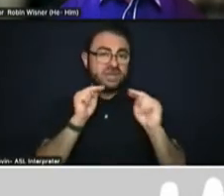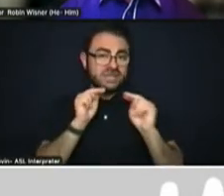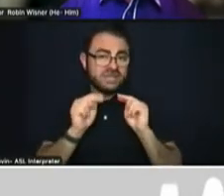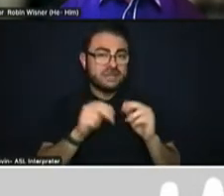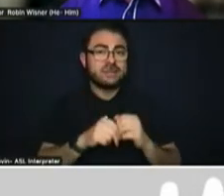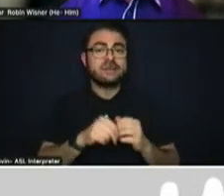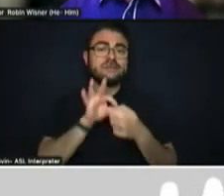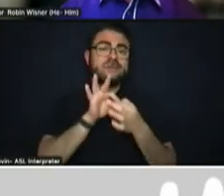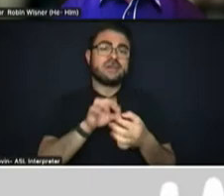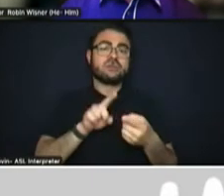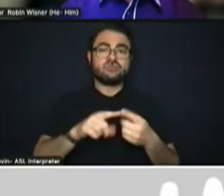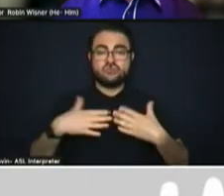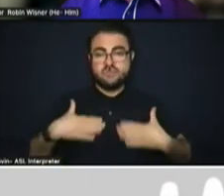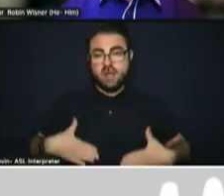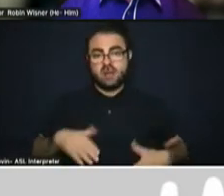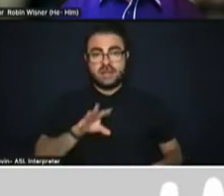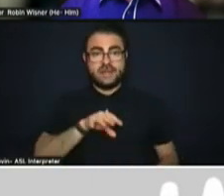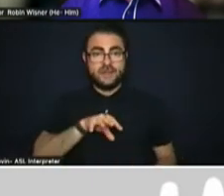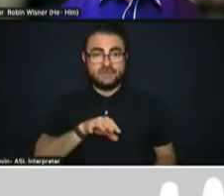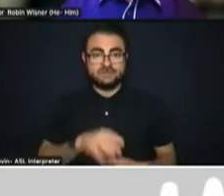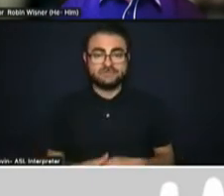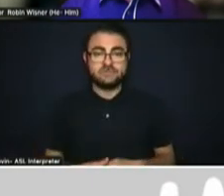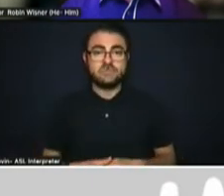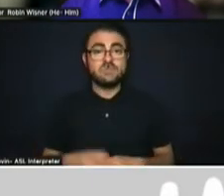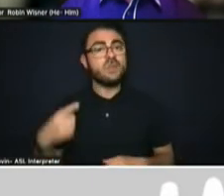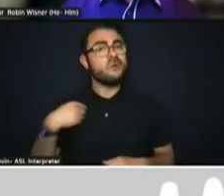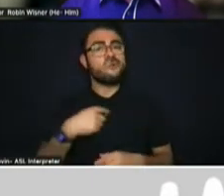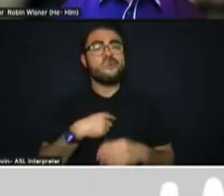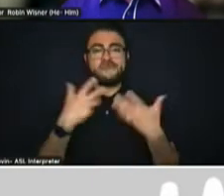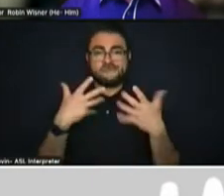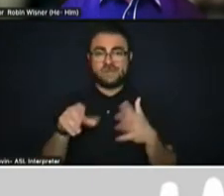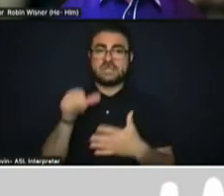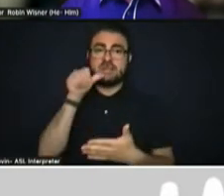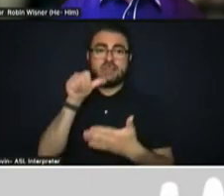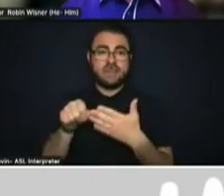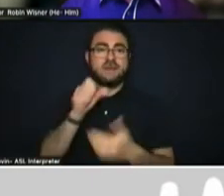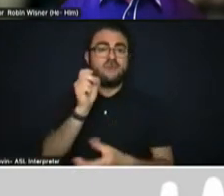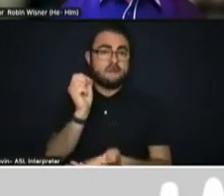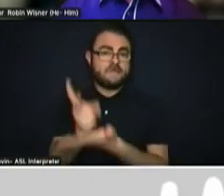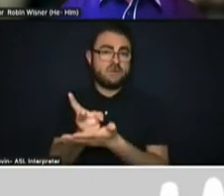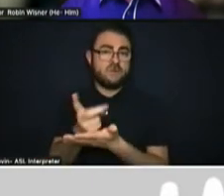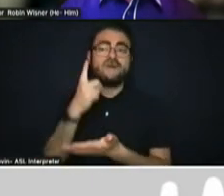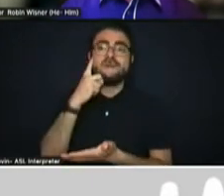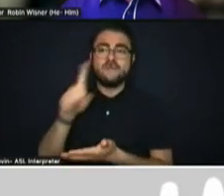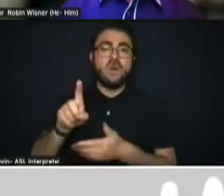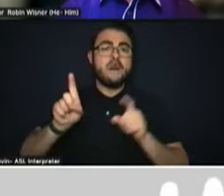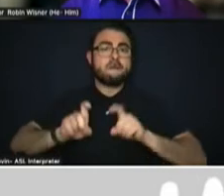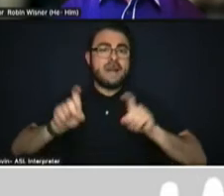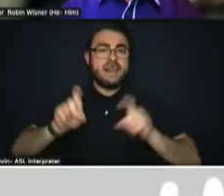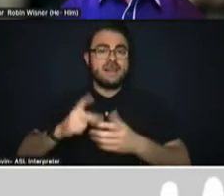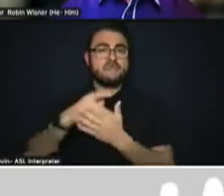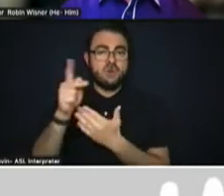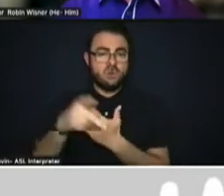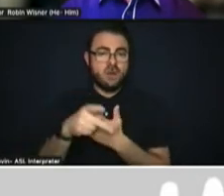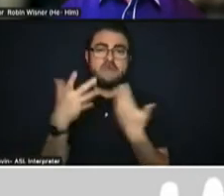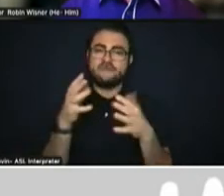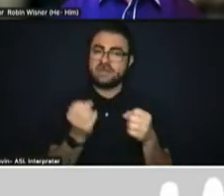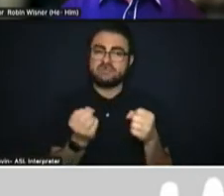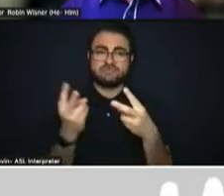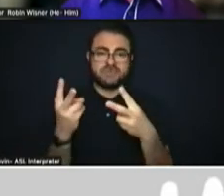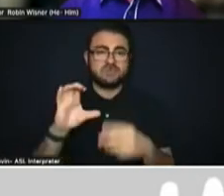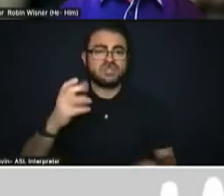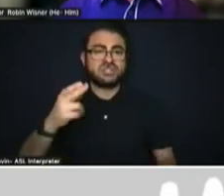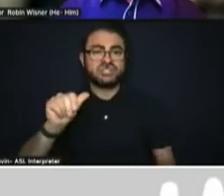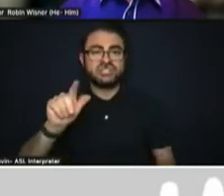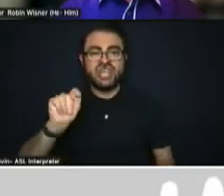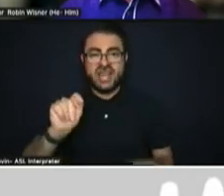regarding body cameras. We've issued a letter of approval for the pilot program. I copied that into the chat. As part of that,